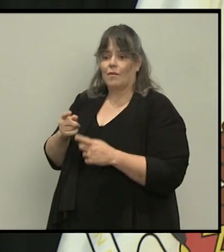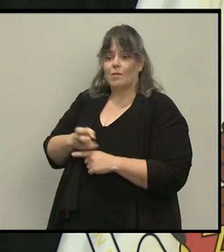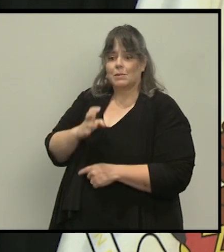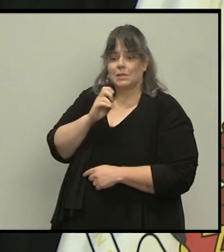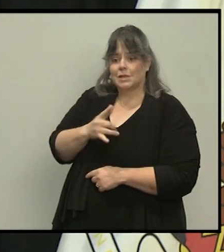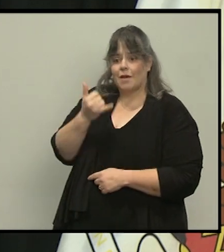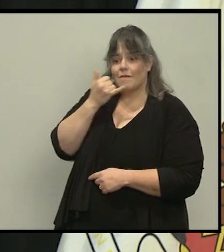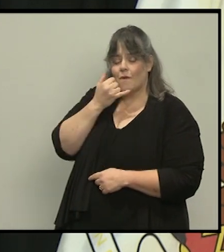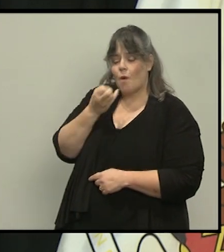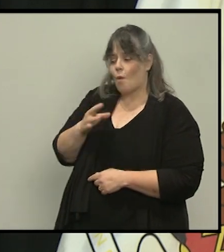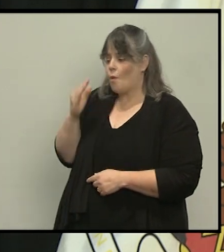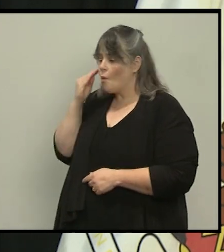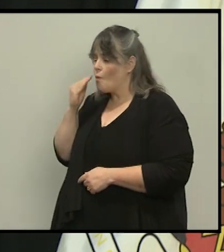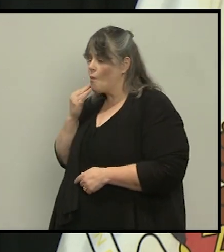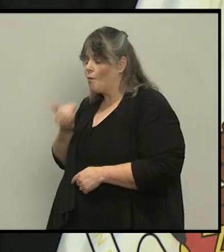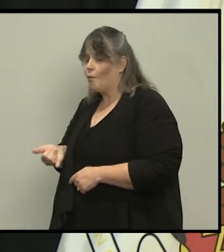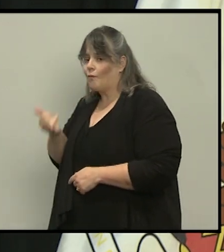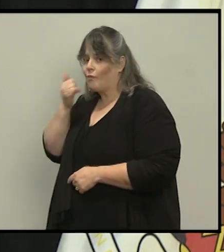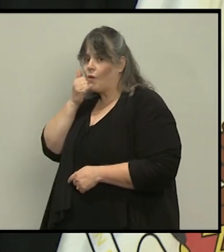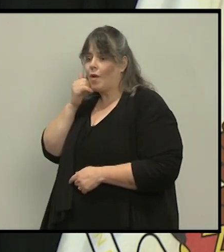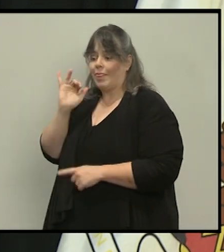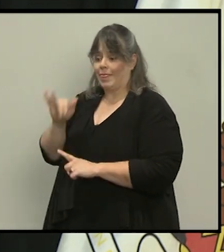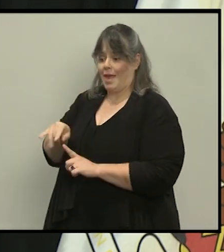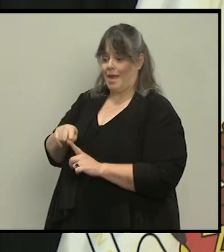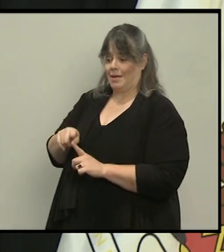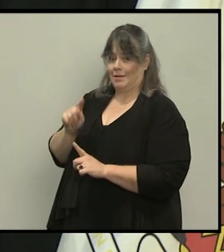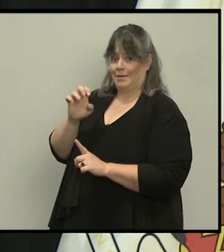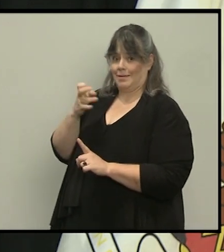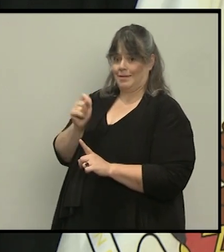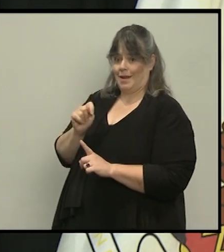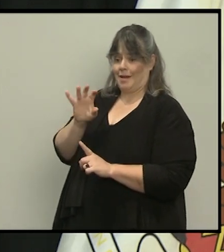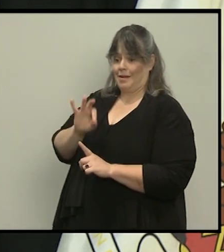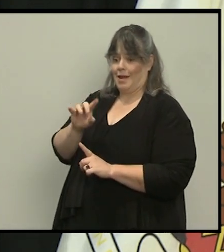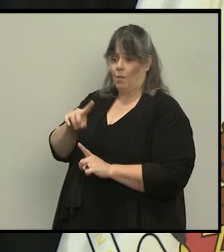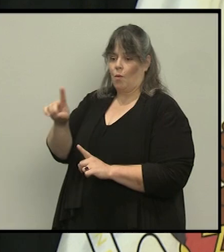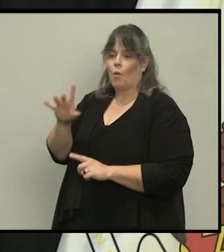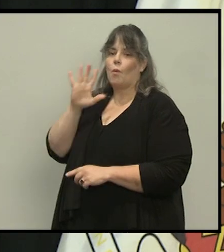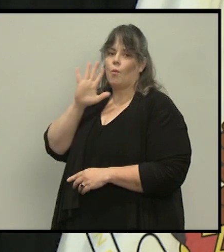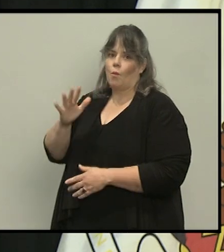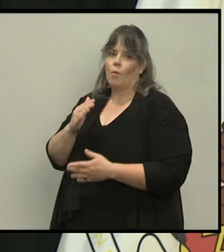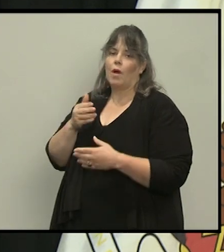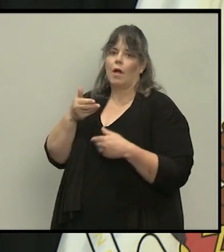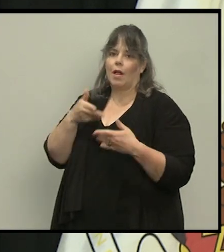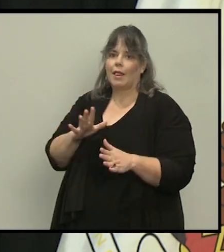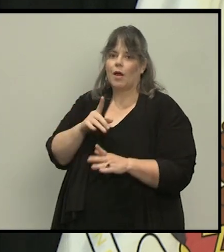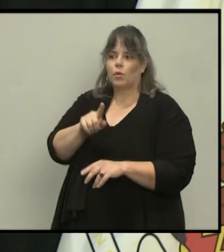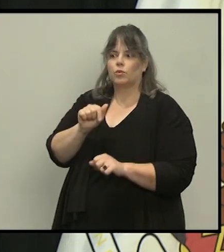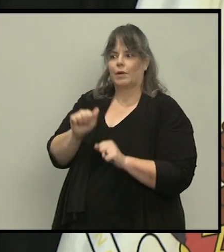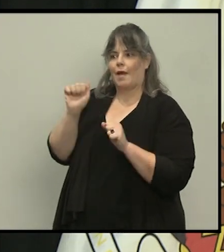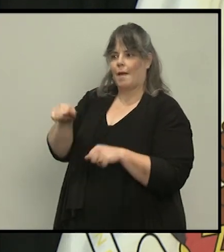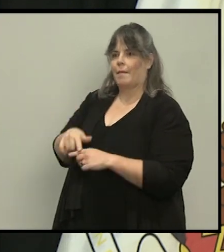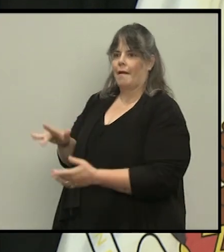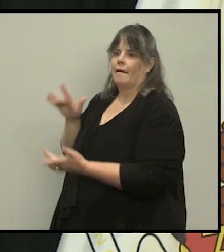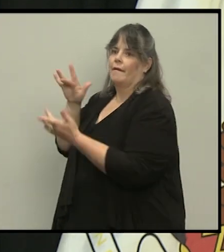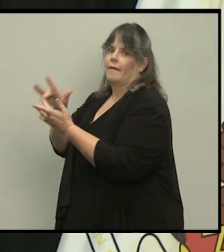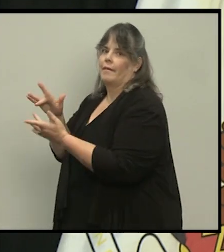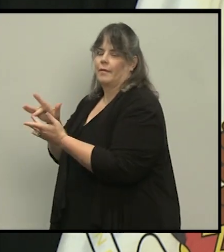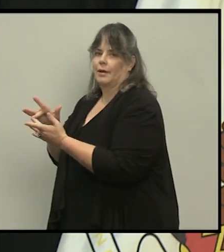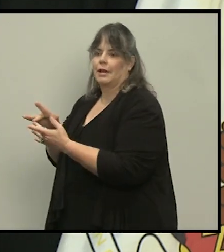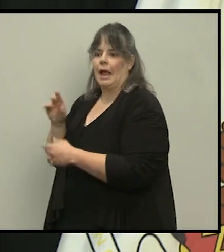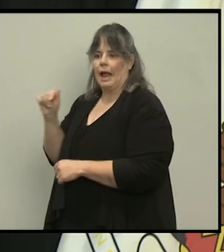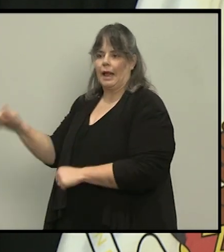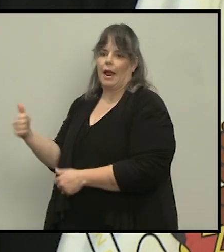cell phones or home phones or landlines. That text 911 feature will allow you to still contact the police so we can get help to